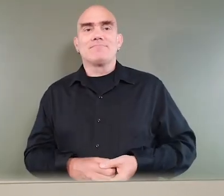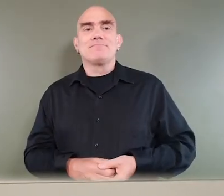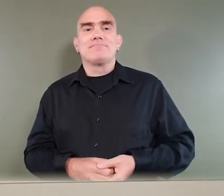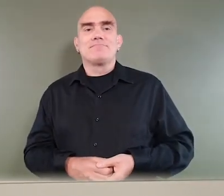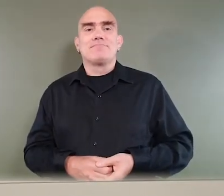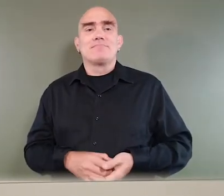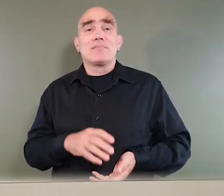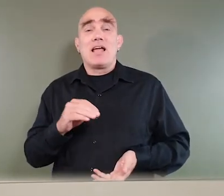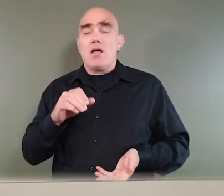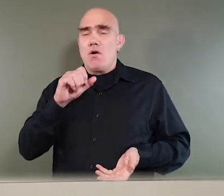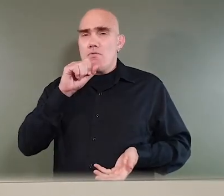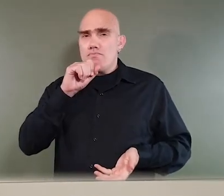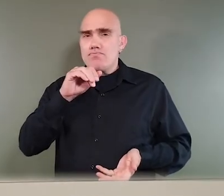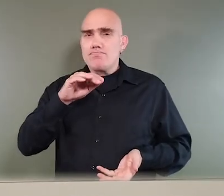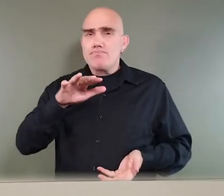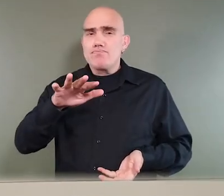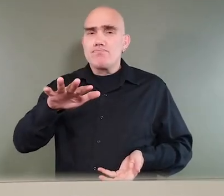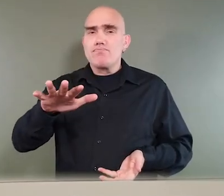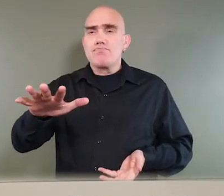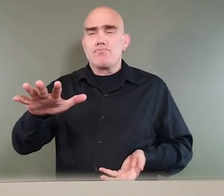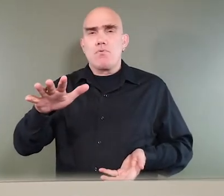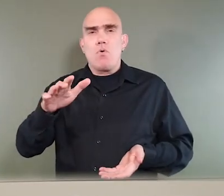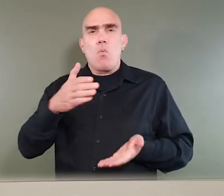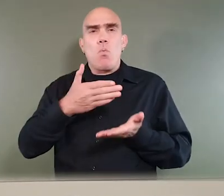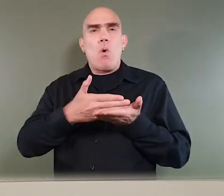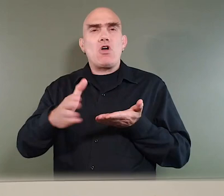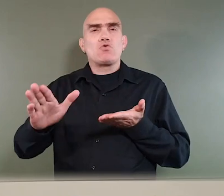the exhale, washing away the tension,